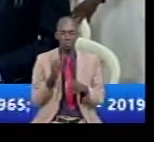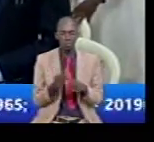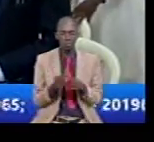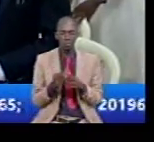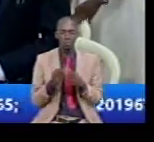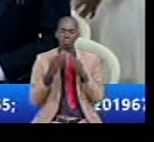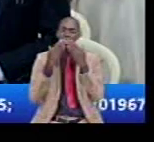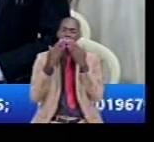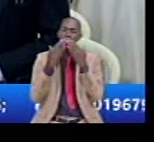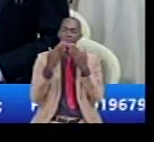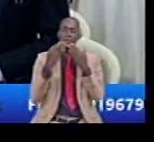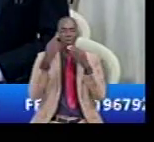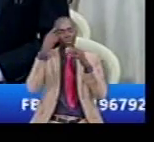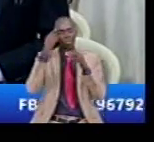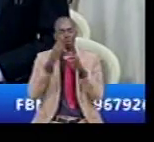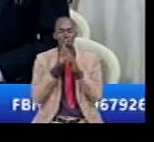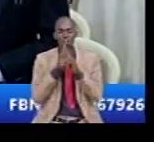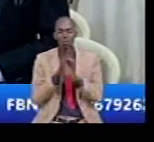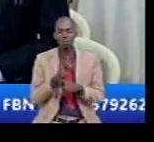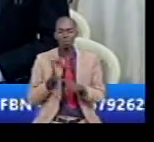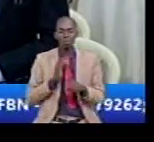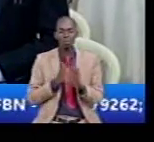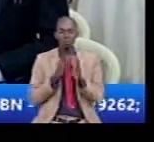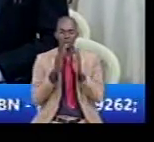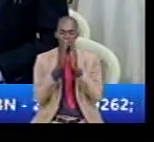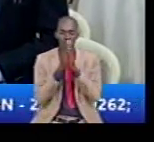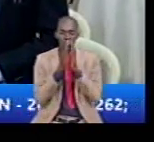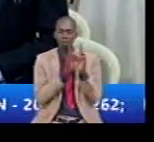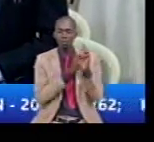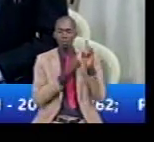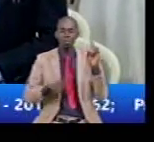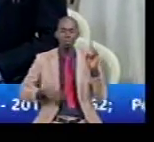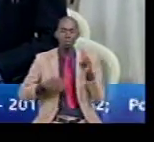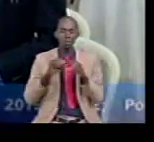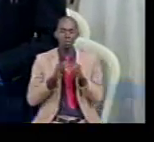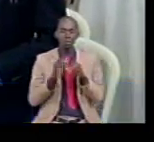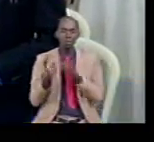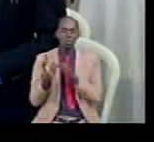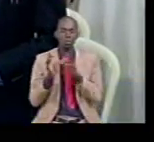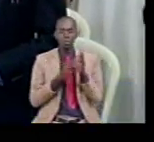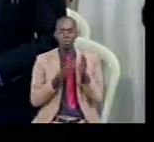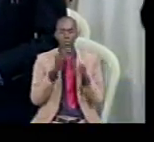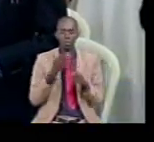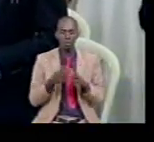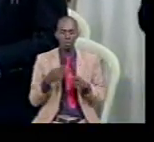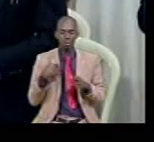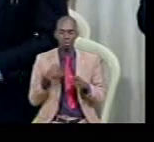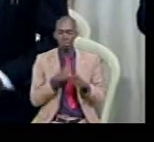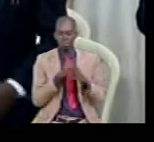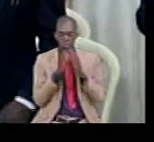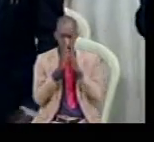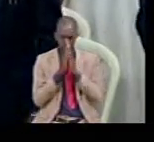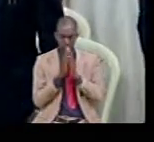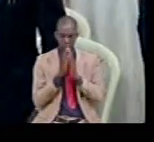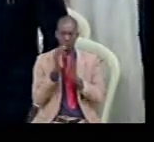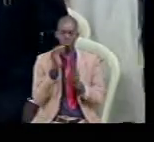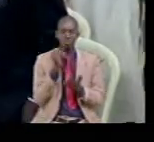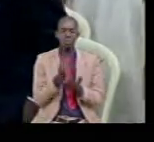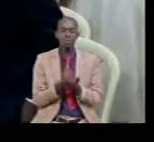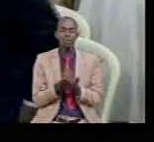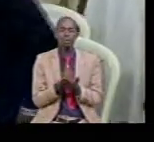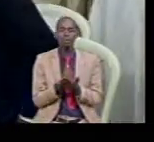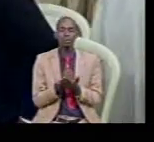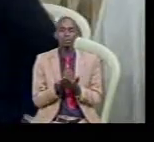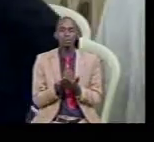you for answering our prayer, Lord. In Jesus' name we pray. We can